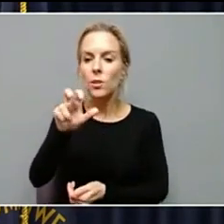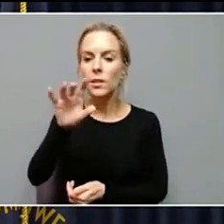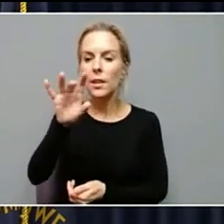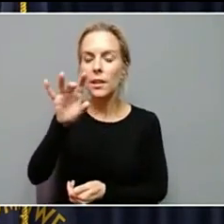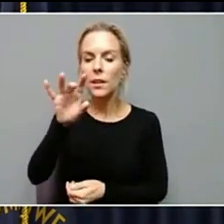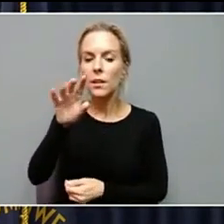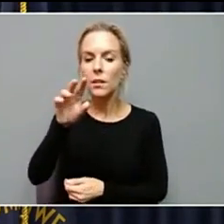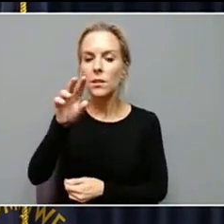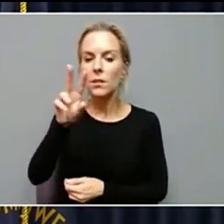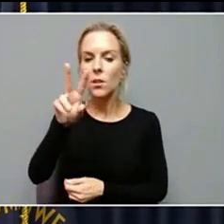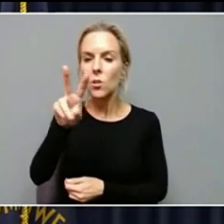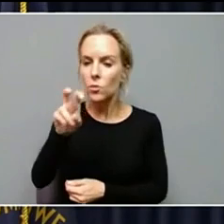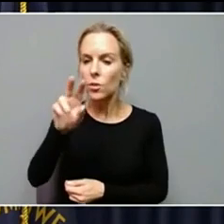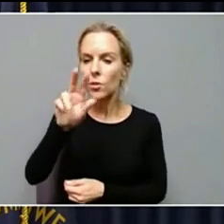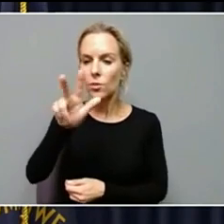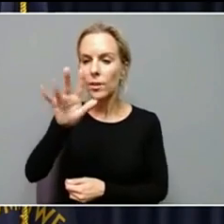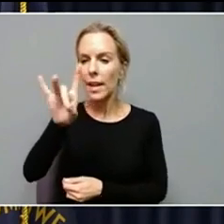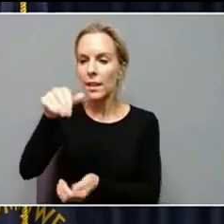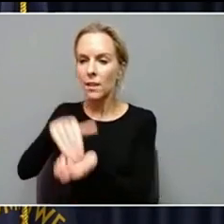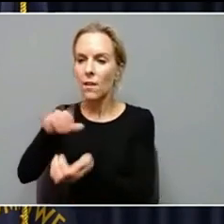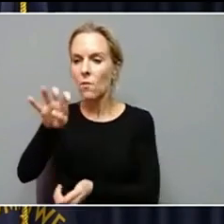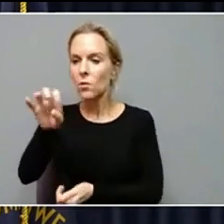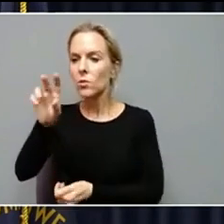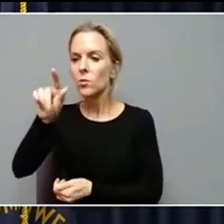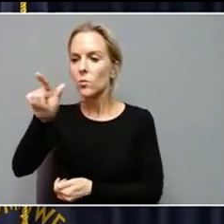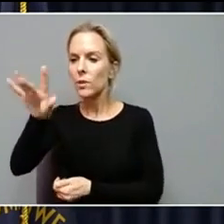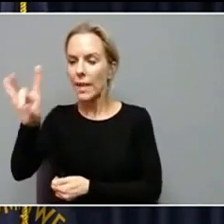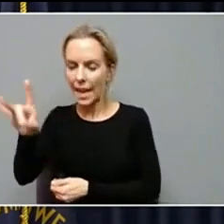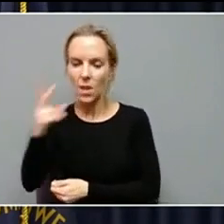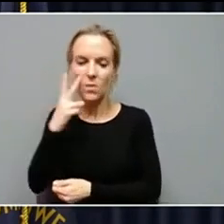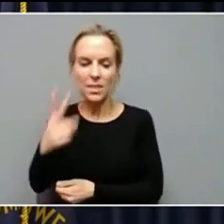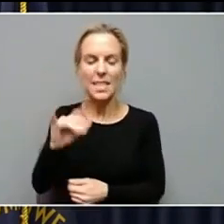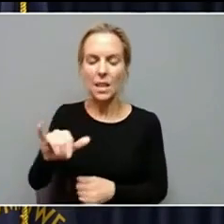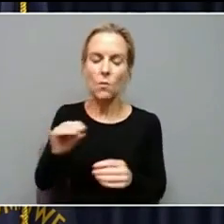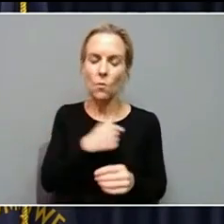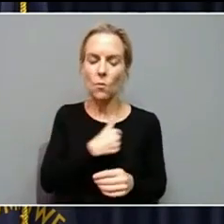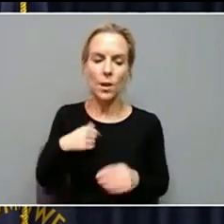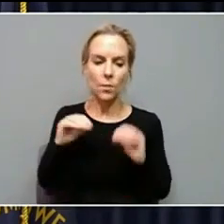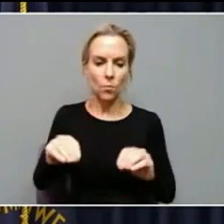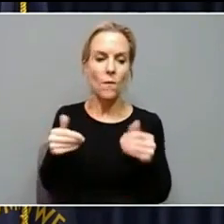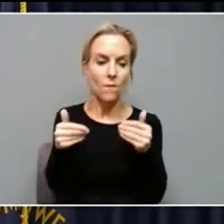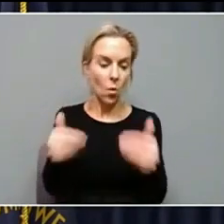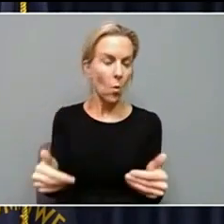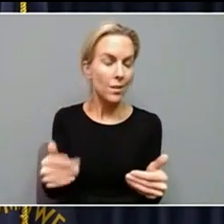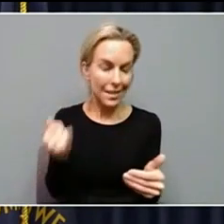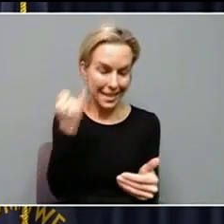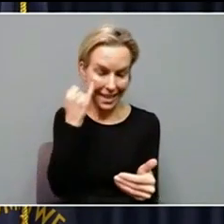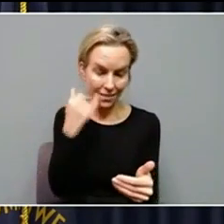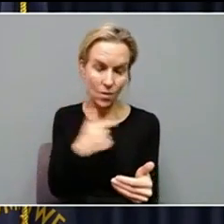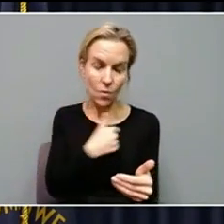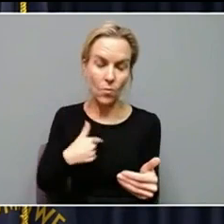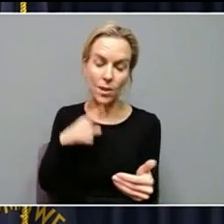2,488,328. We will see as we move forward if we're truly